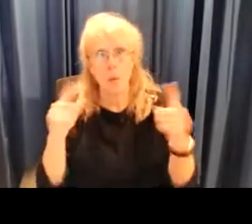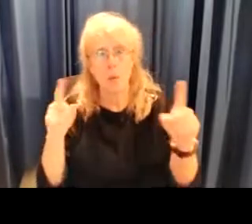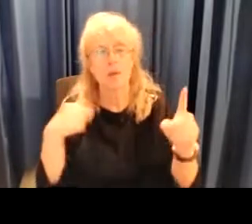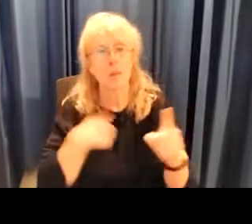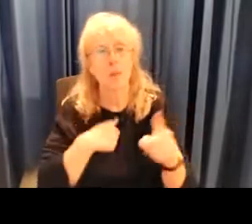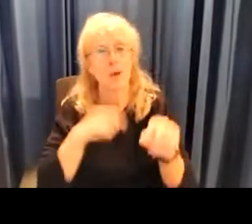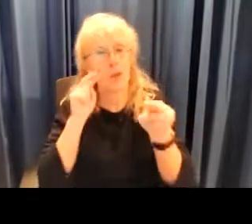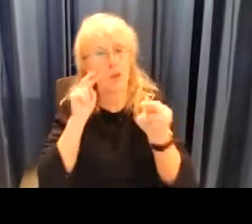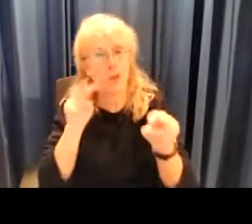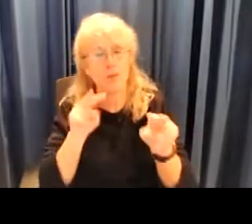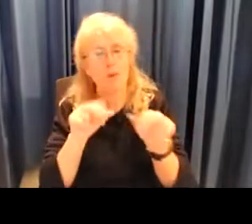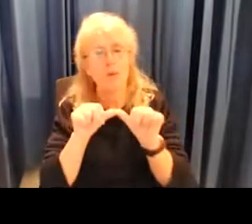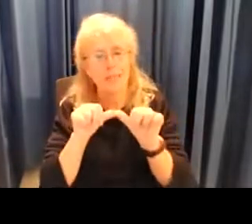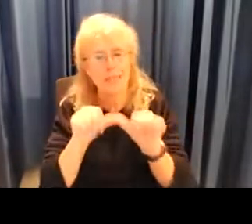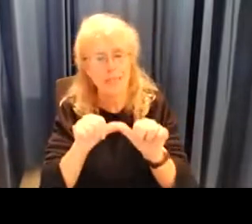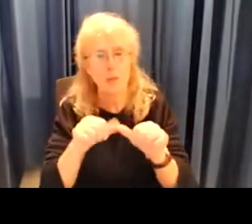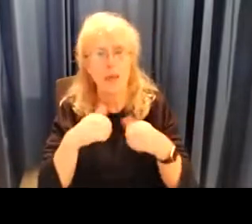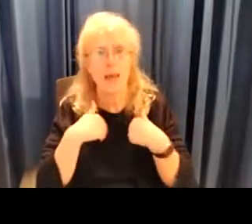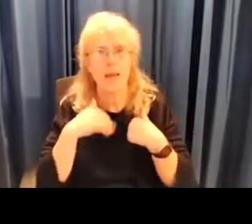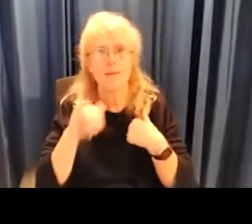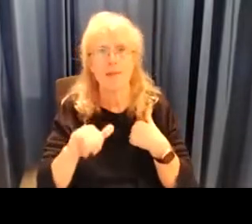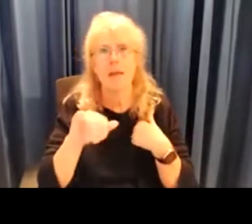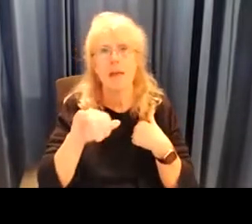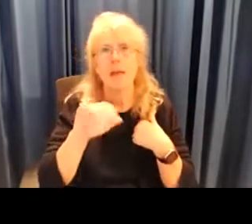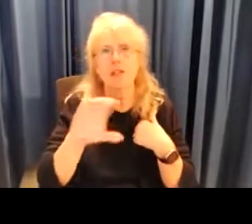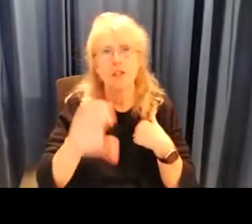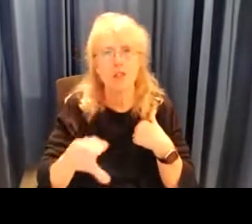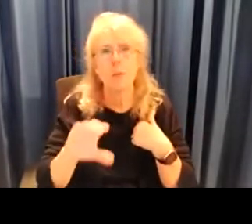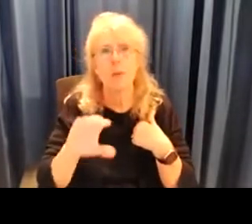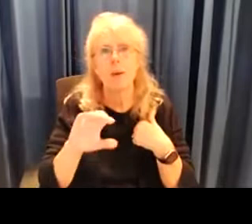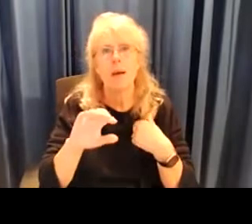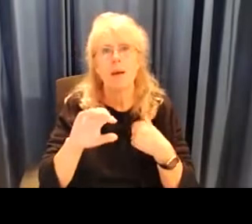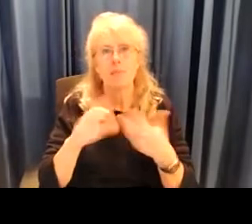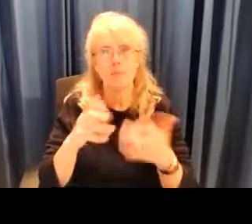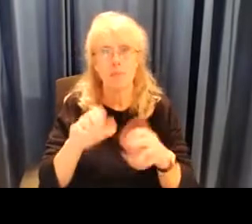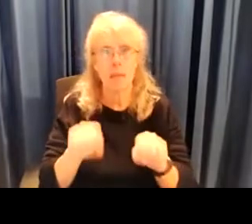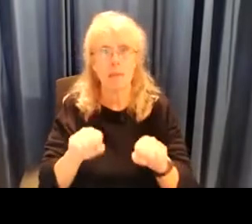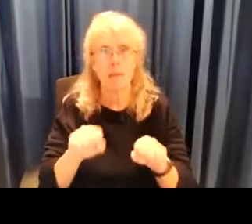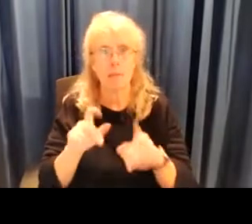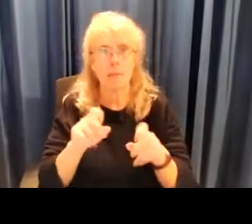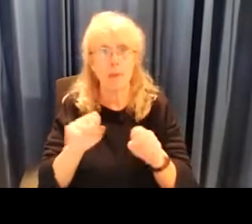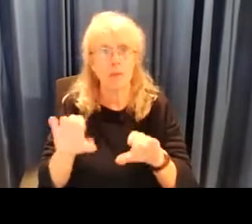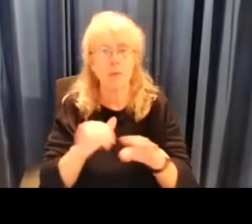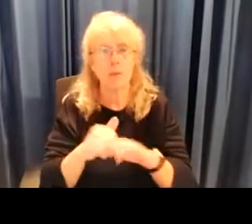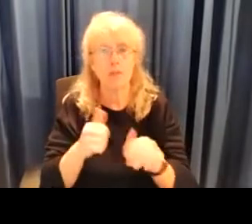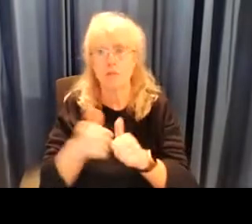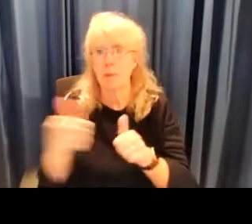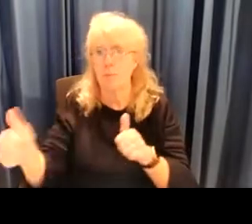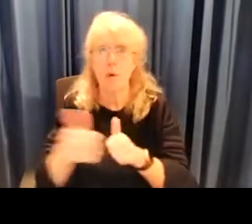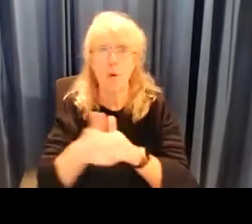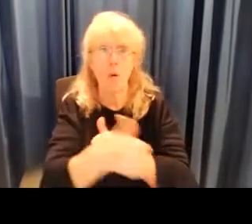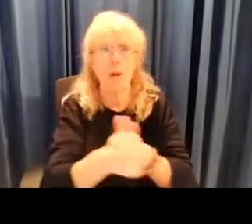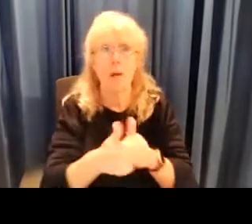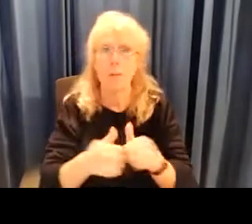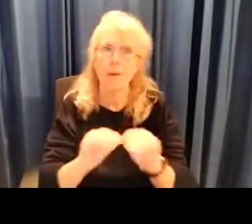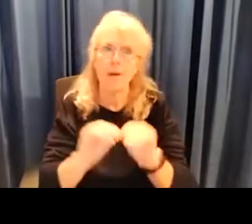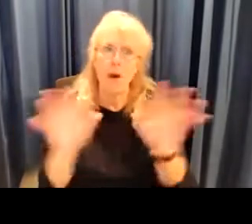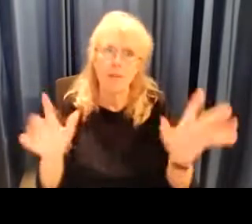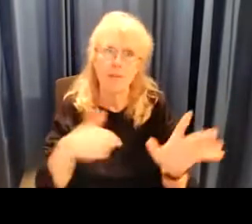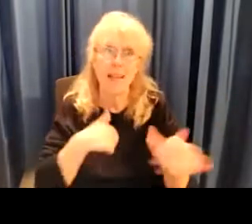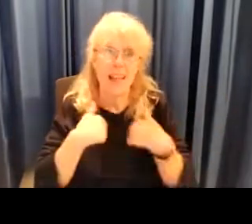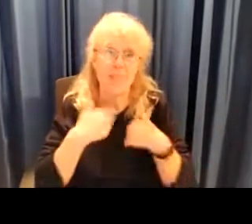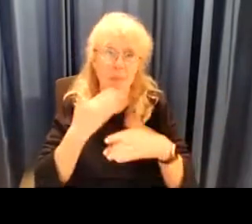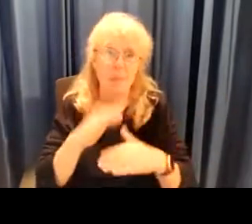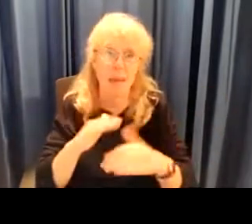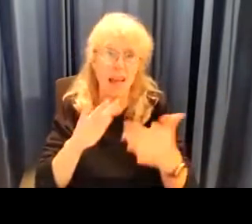to continuing to have the Zoom capabilities so that people can do this remotely. But obviously, I have a bad internet connection, and